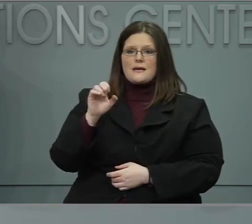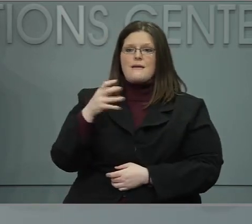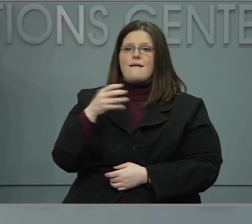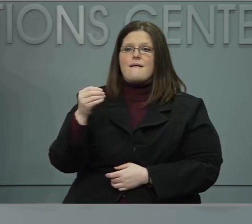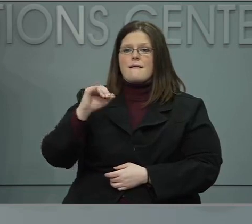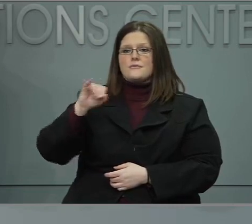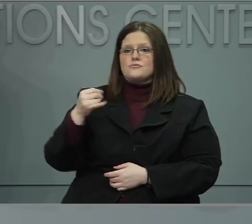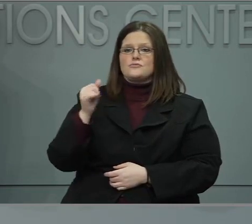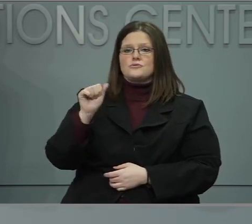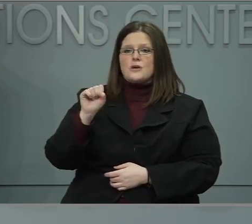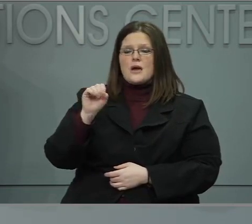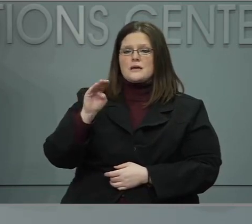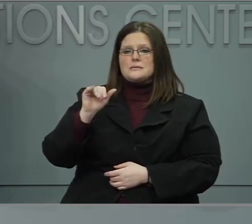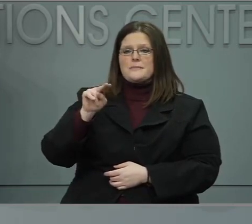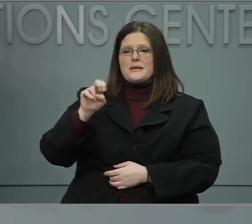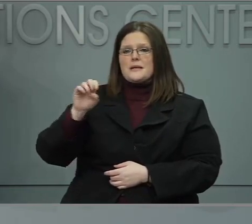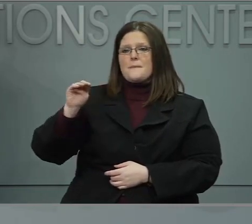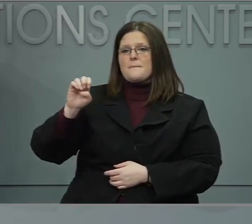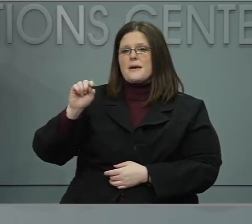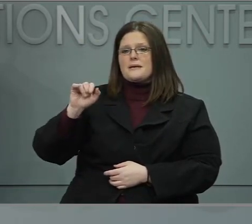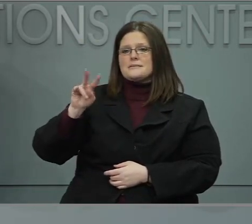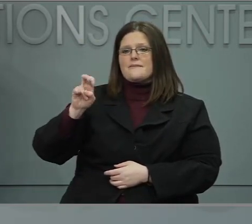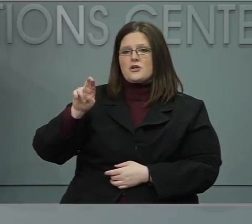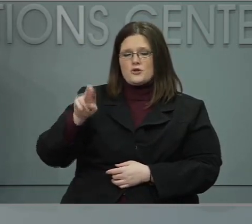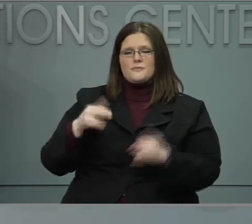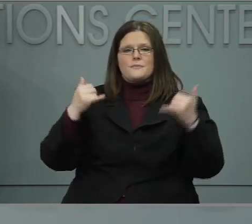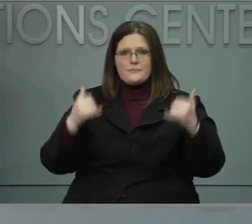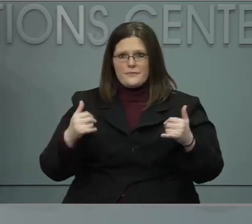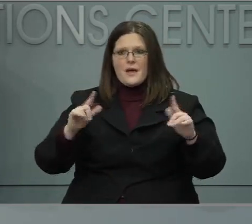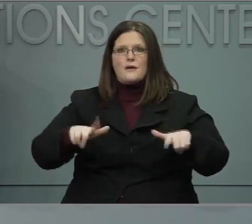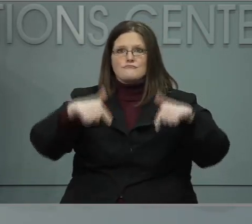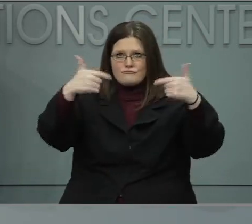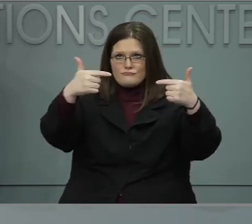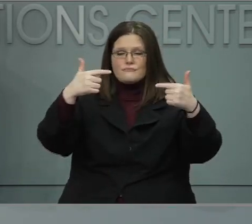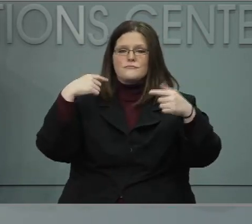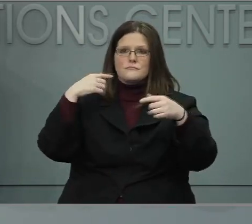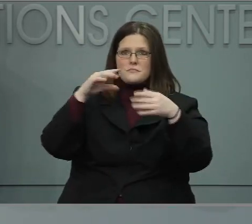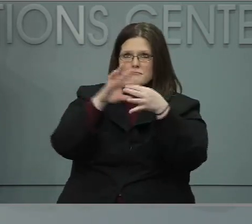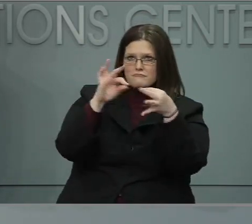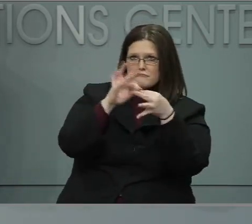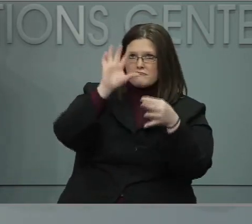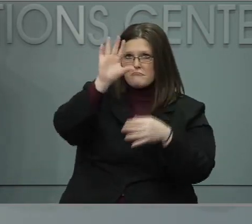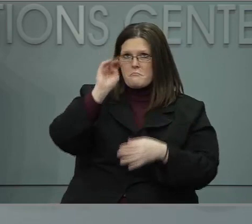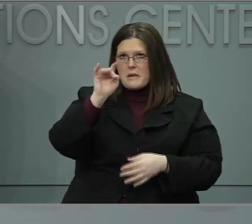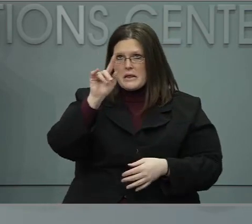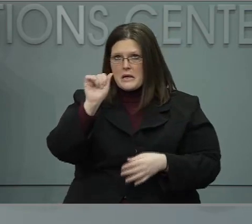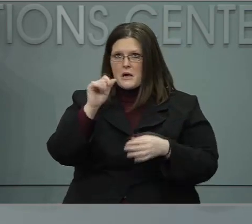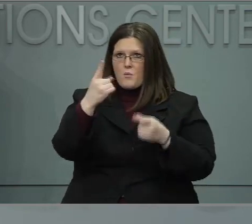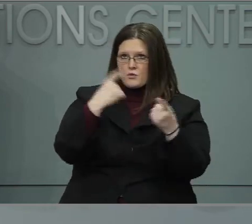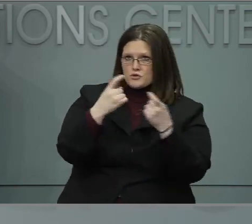and if you can identify yourself and your organization, we will take the first question.